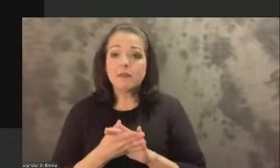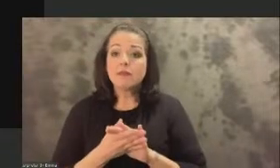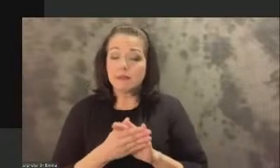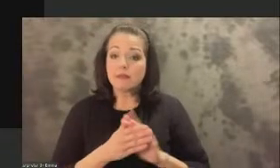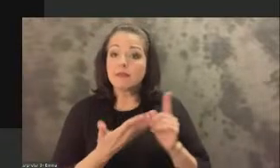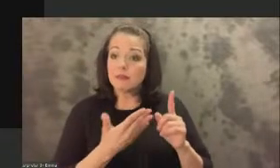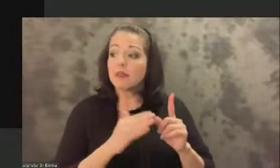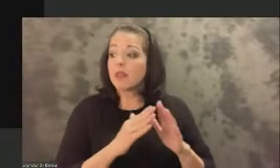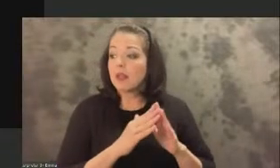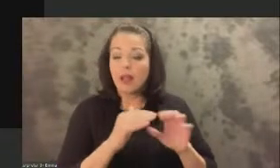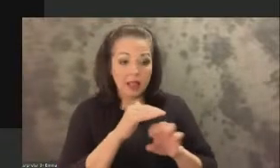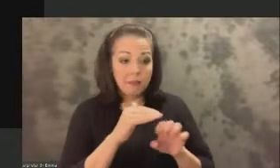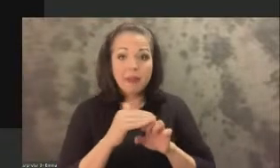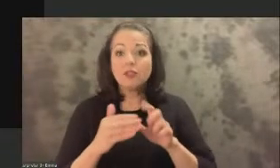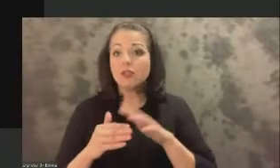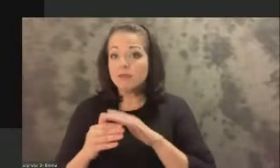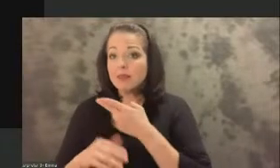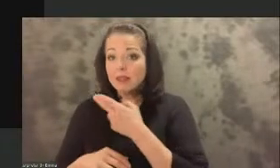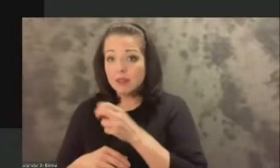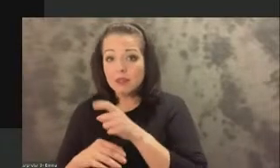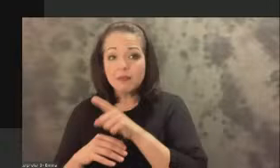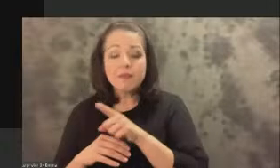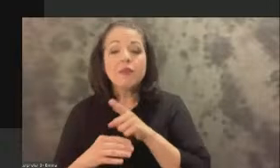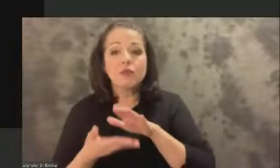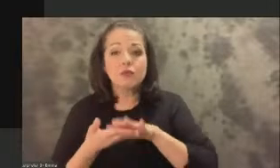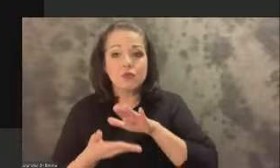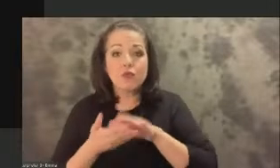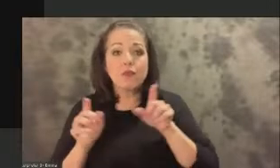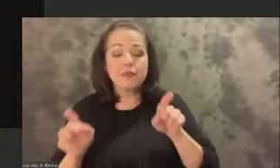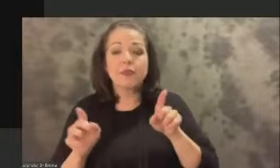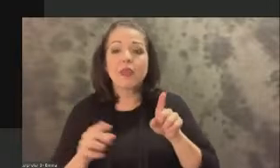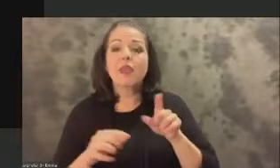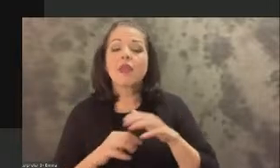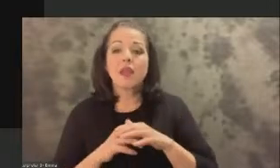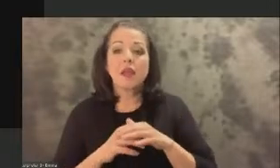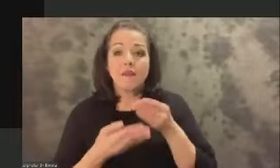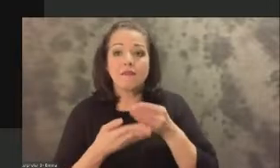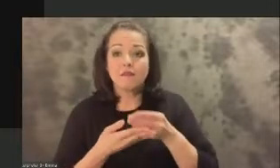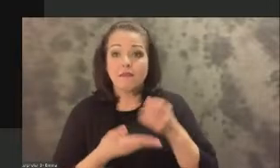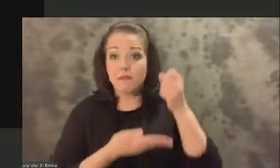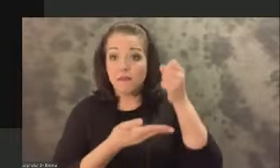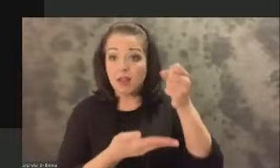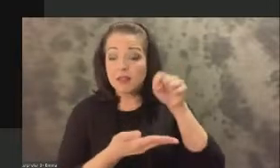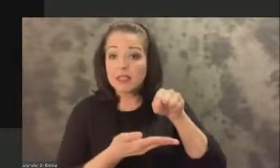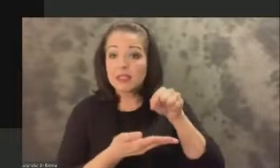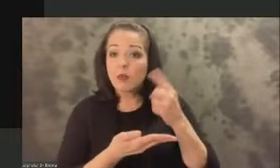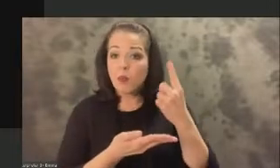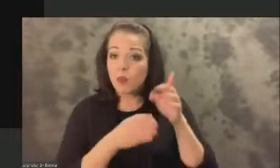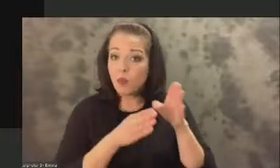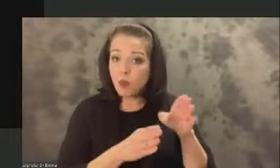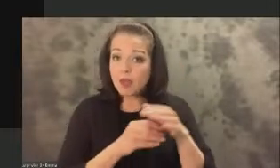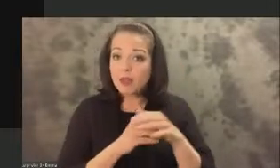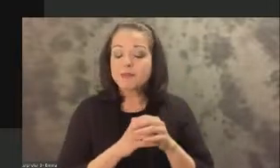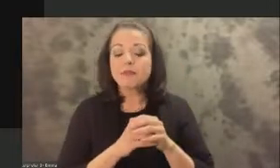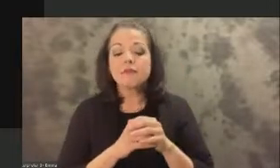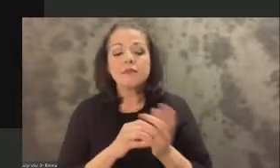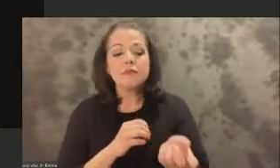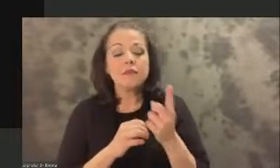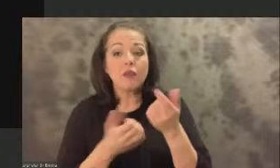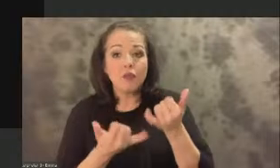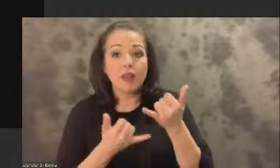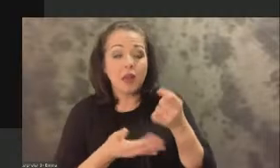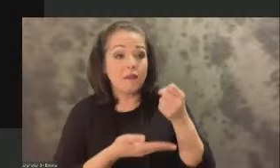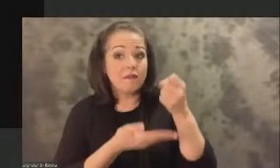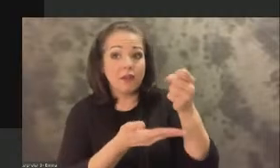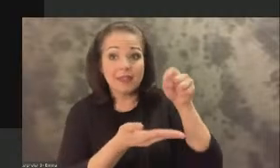and Secondary School Emergency Relief Fund, ESSER, is one of them, one of the ways. At the moment, funding is